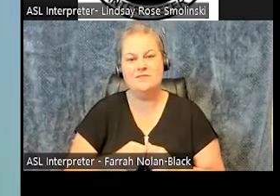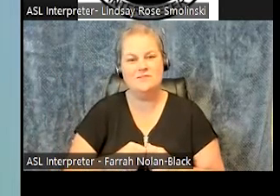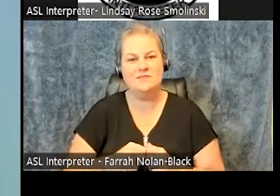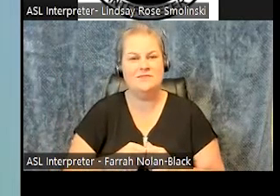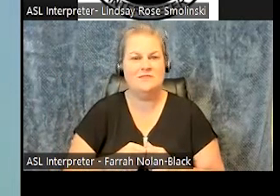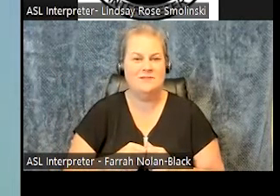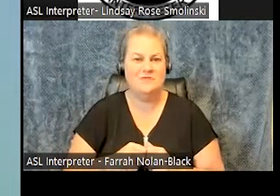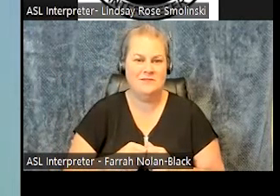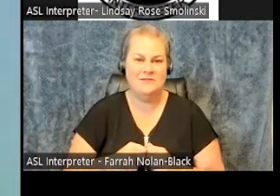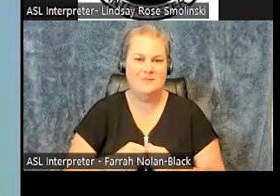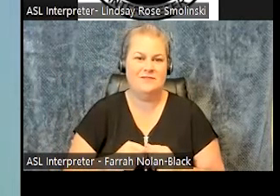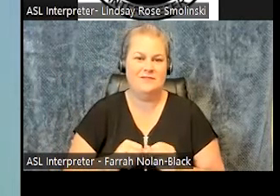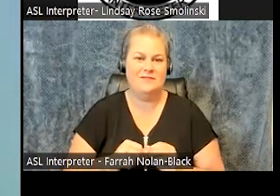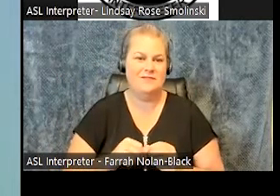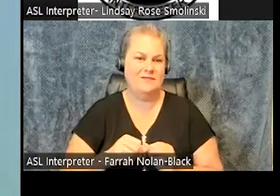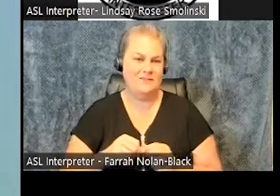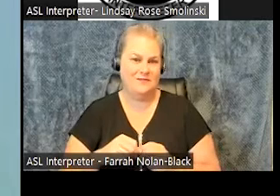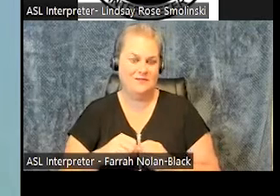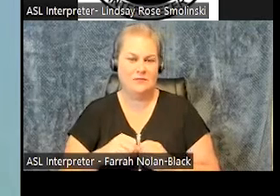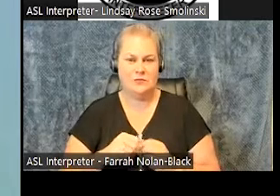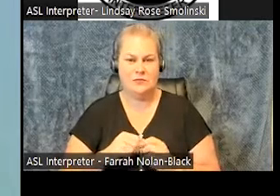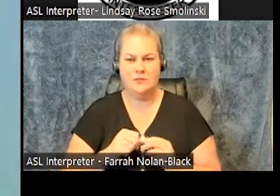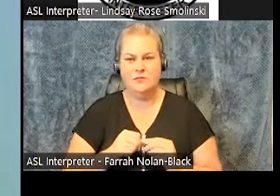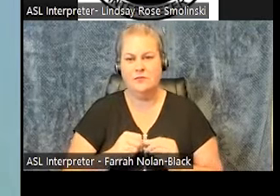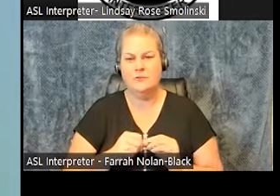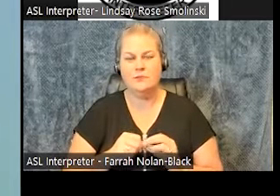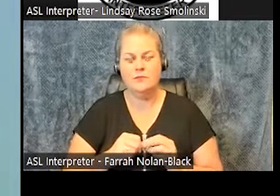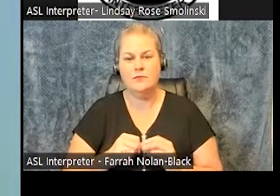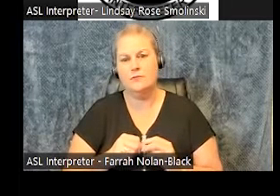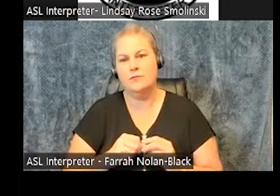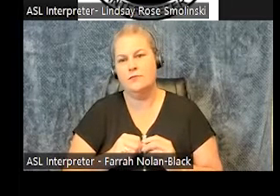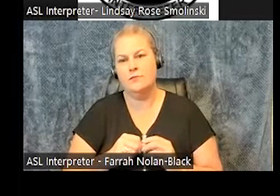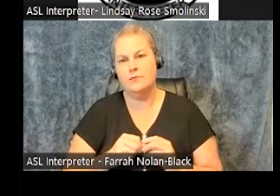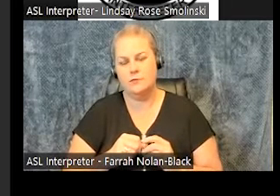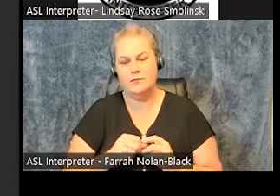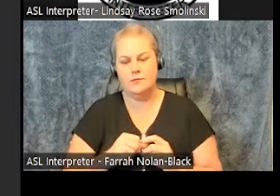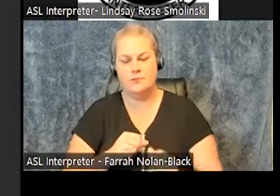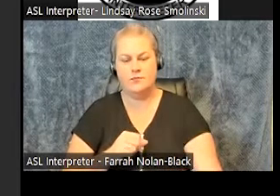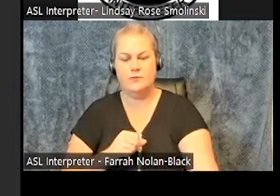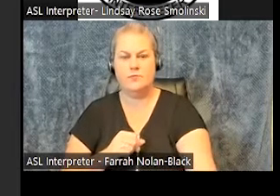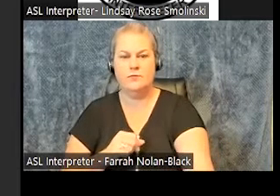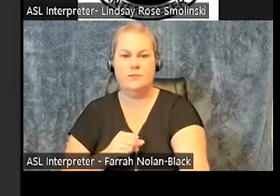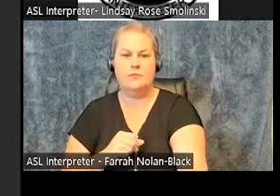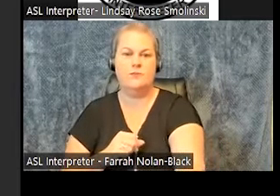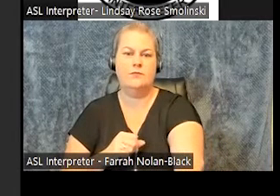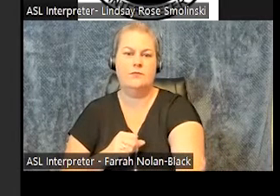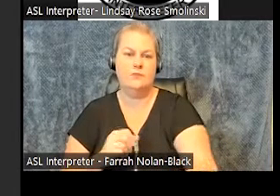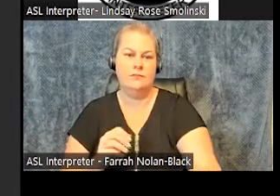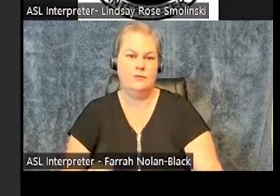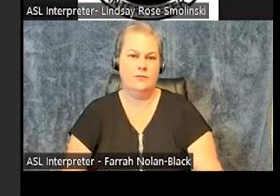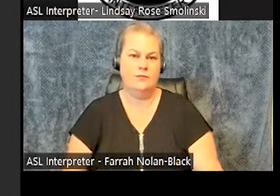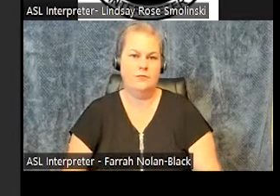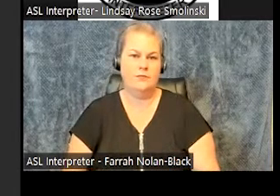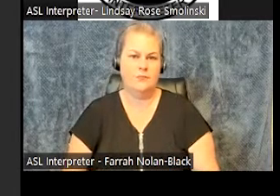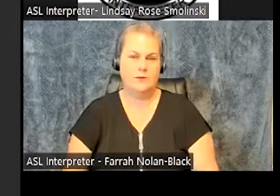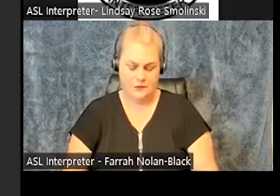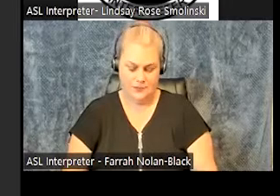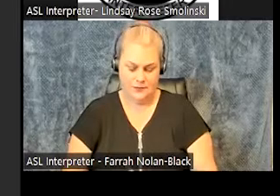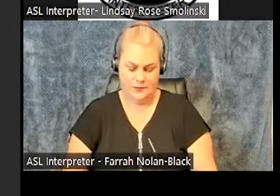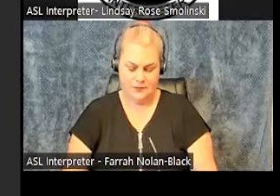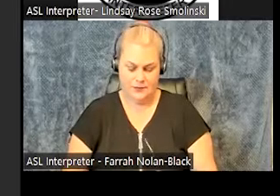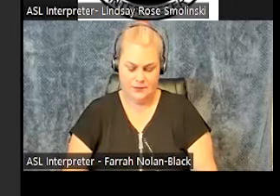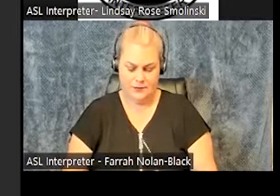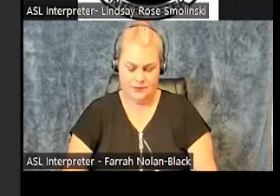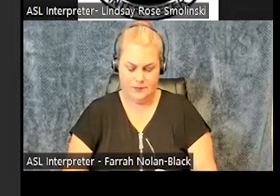Barbara with a degree in chemistry and biochemistry, then headed to the Bay Area to work at Lawrence Livermore National Laboratory as a staff scientist